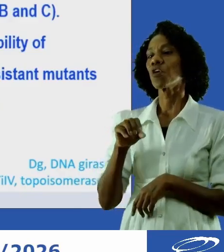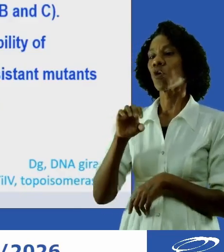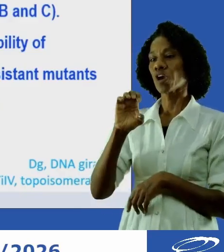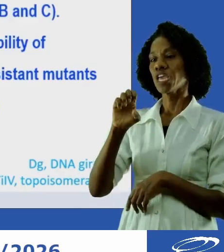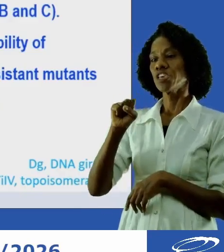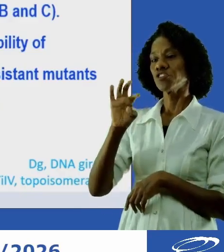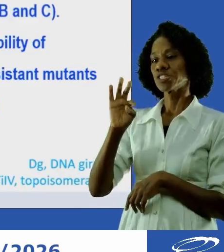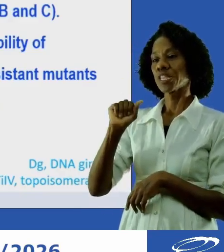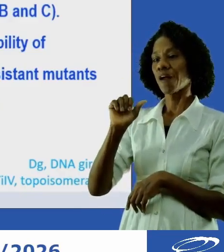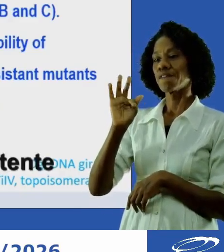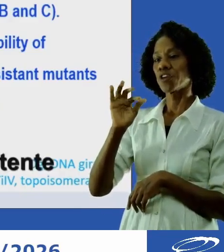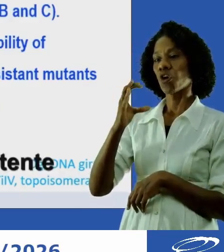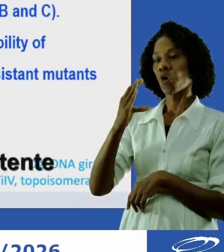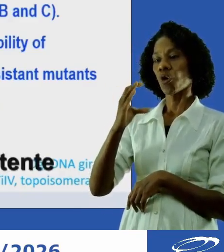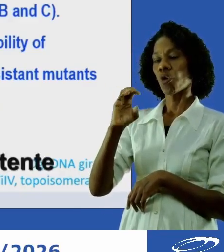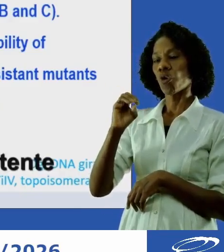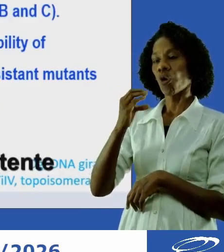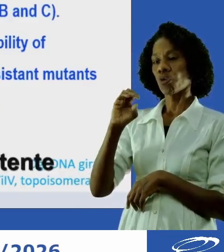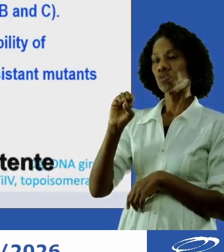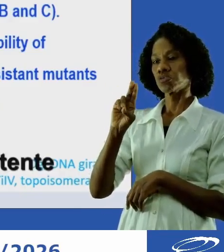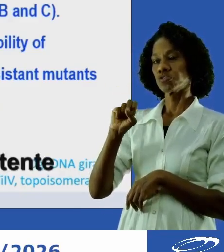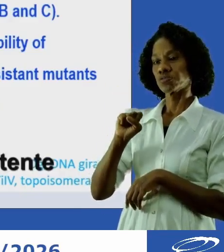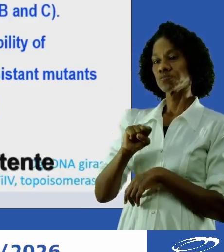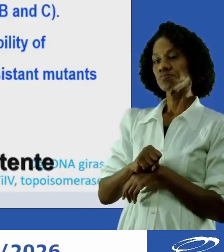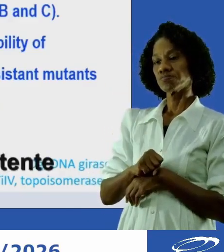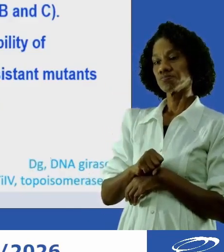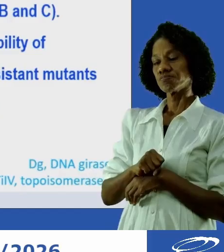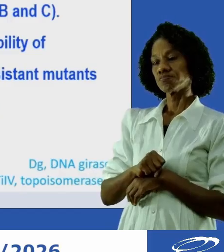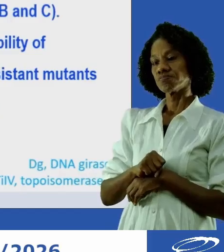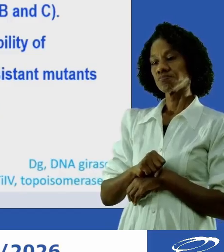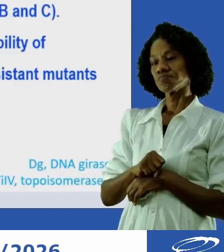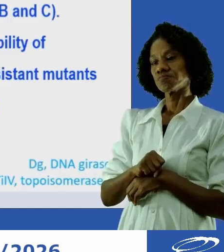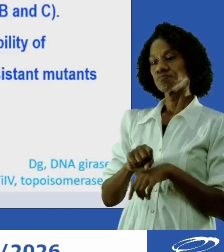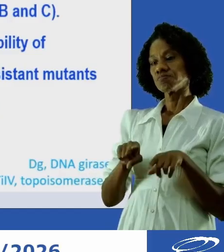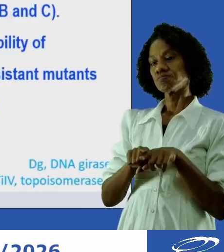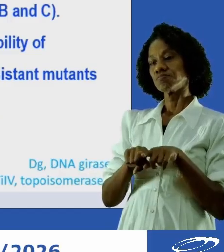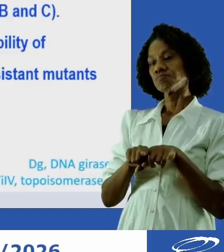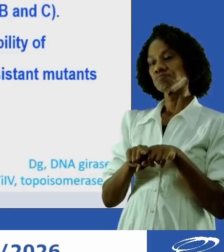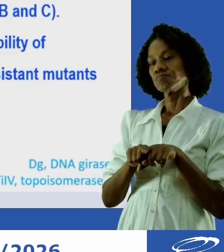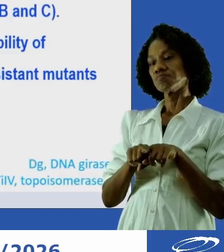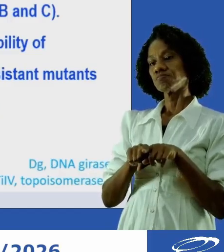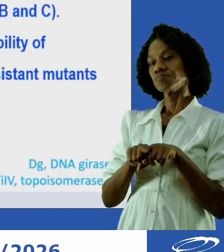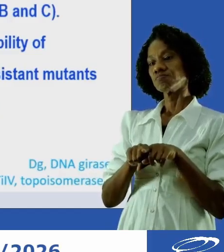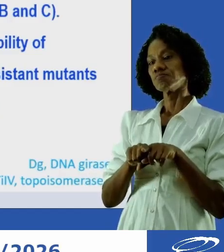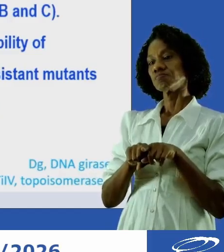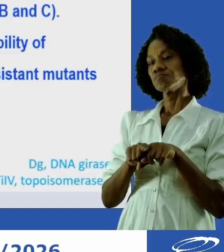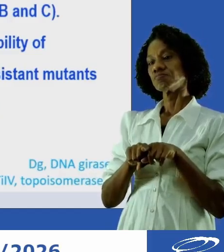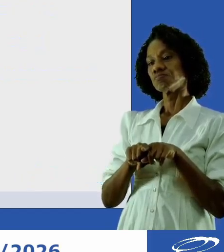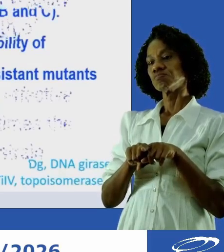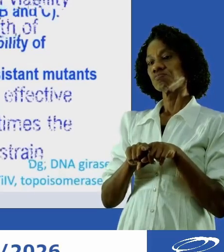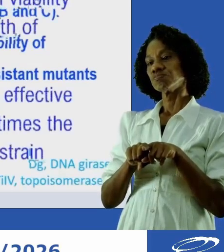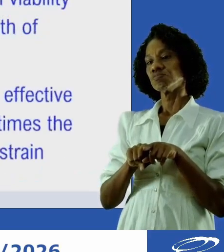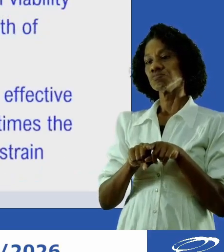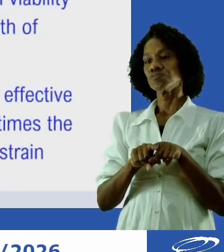anti-staphylococcal, I would say, drug in general, for sure the most potent fluoroquinolone against Staphylococcus aureus. But